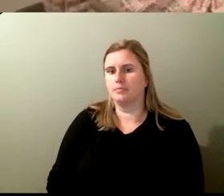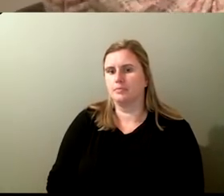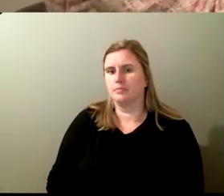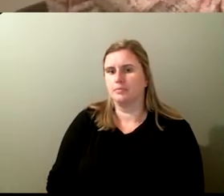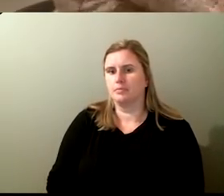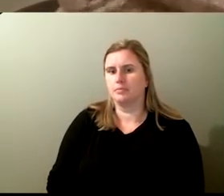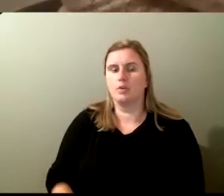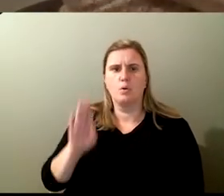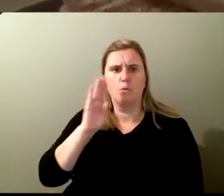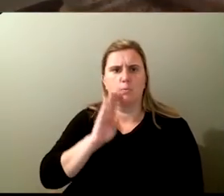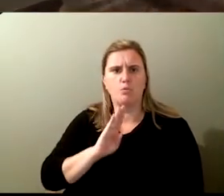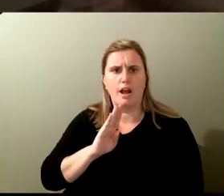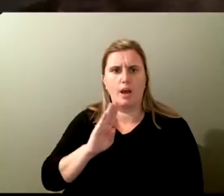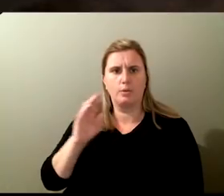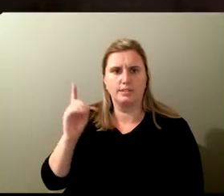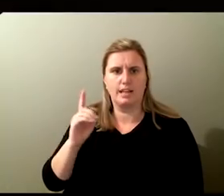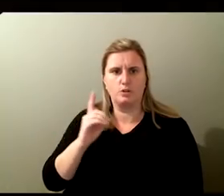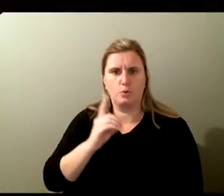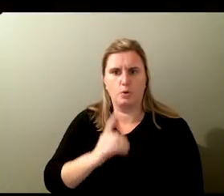Brown dinosaur.